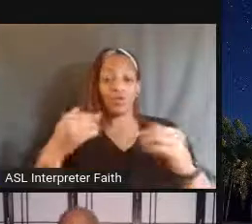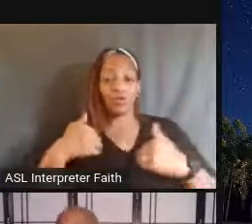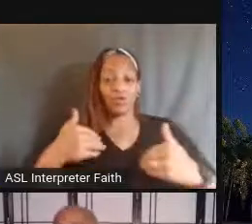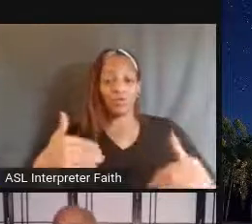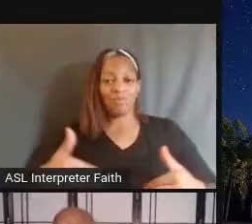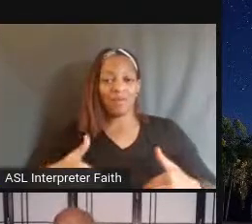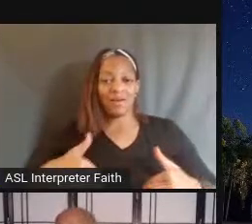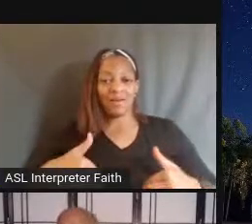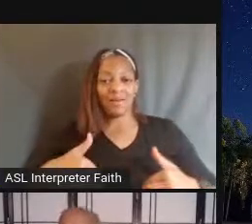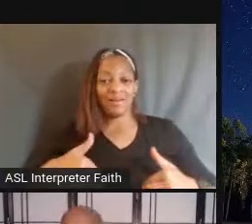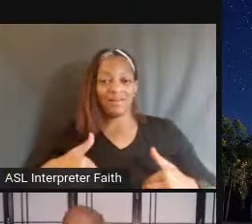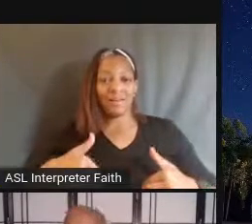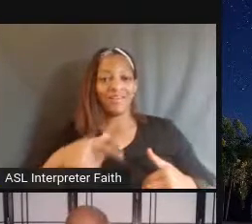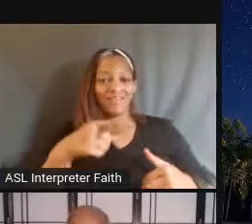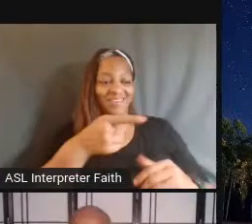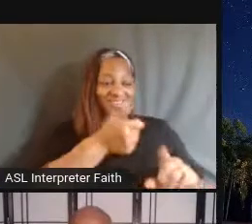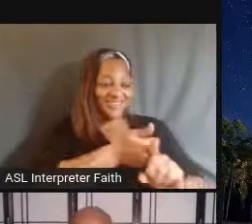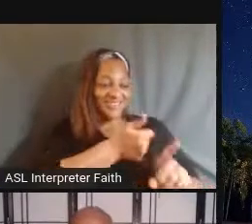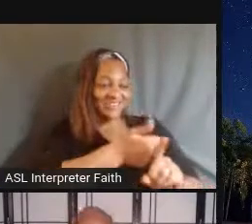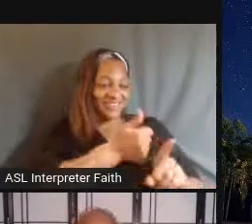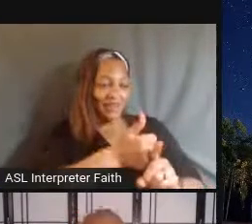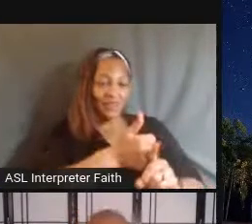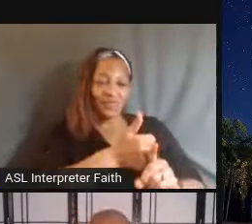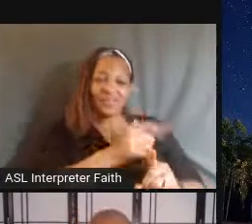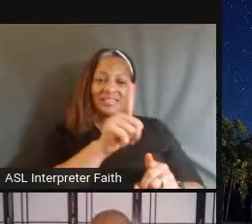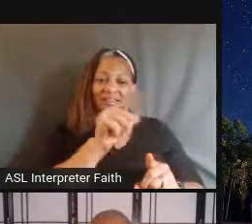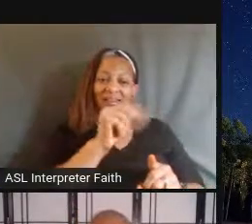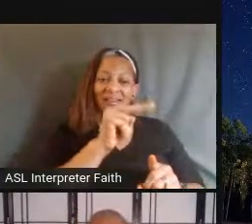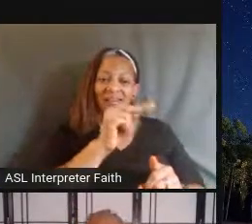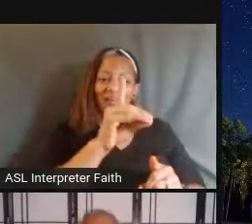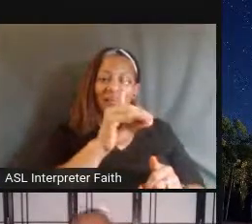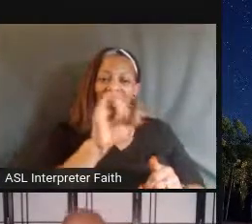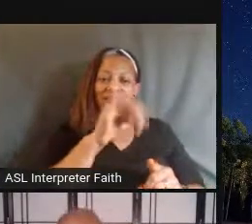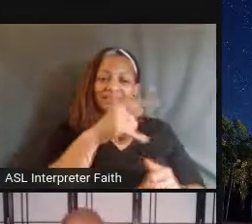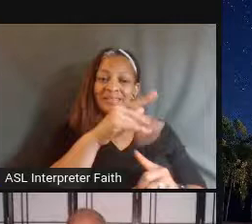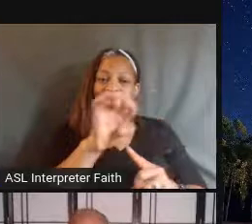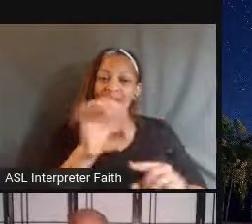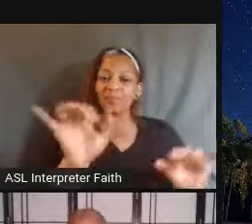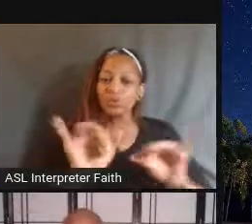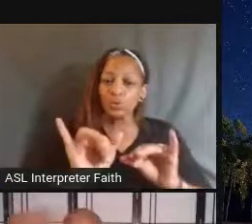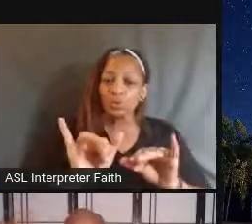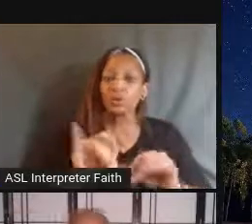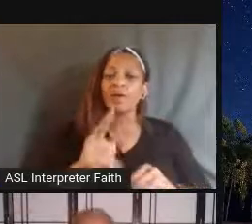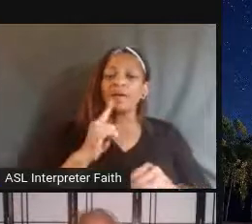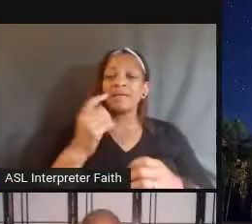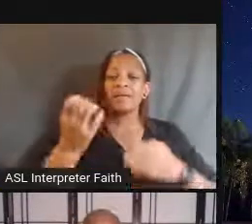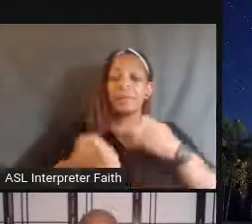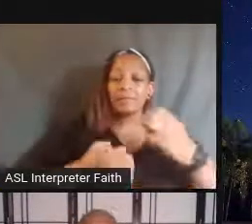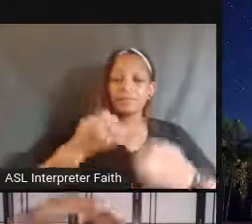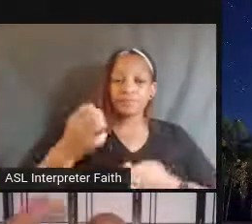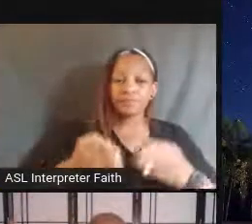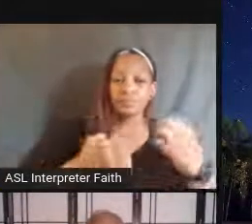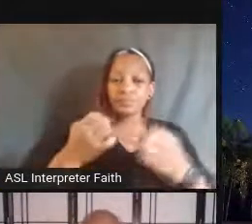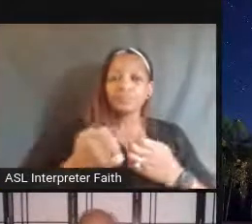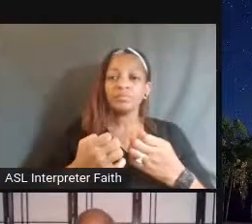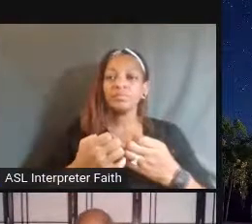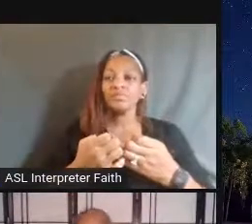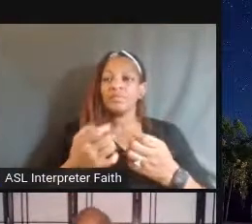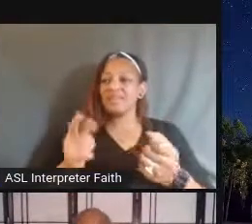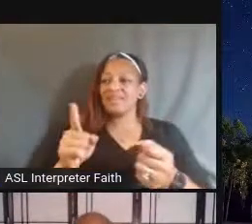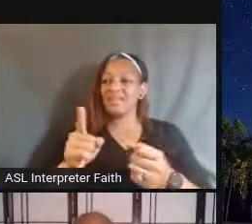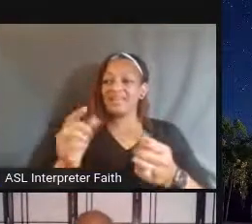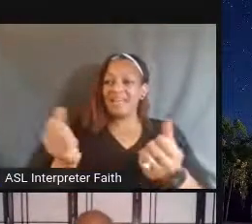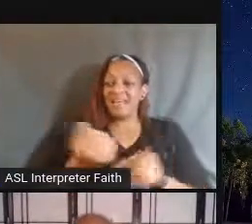quote unquote landscape in and of itself. And our emotions and all of the things that